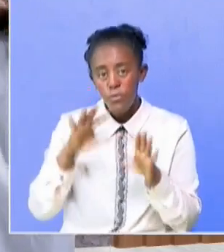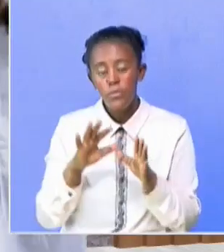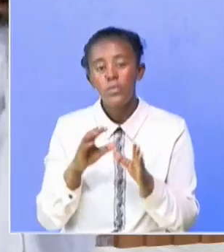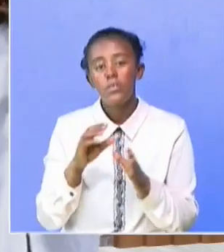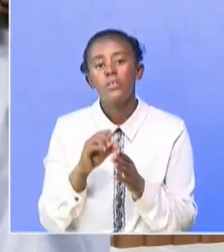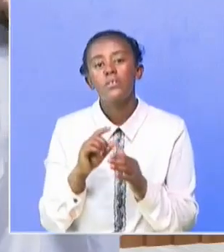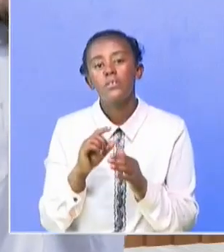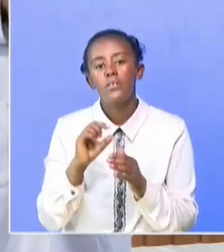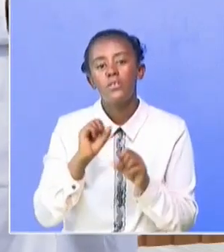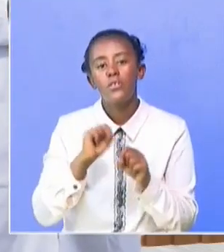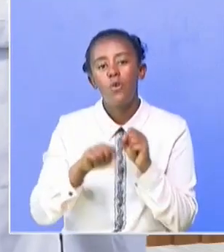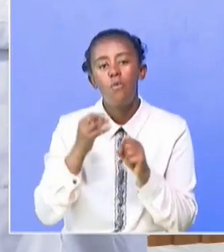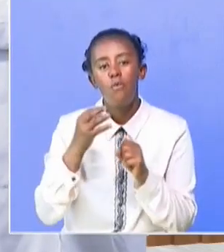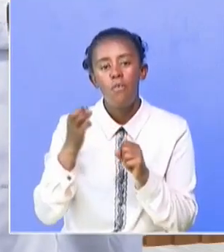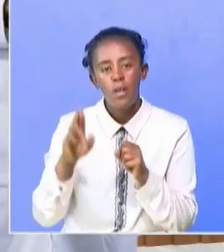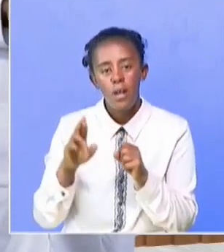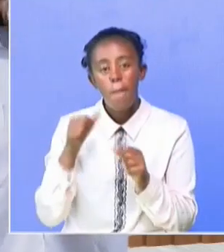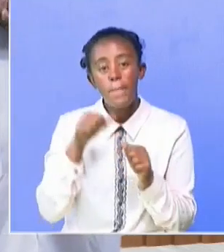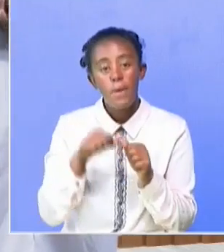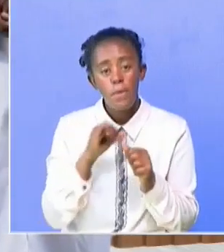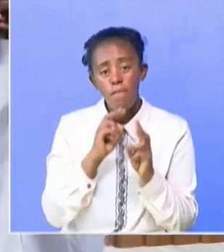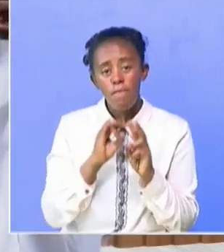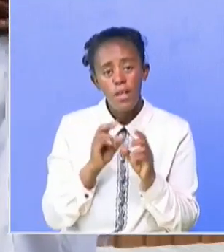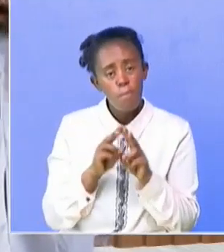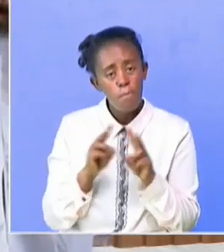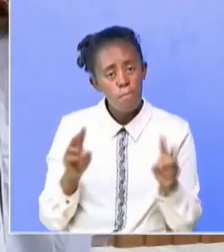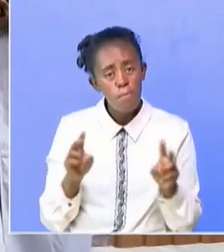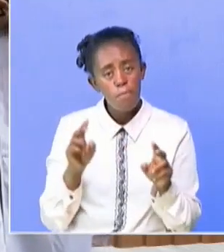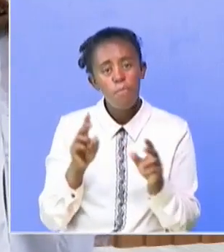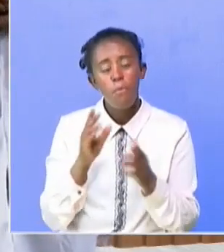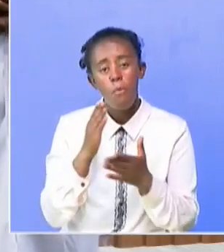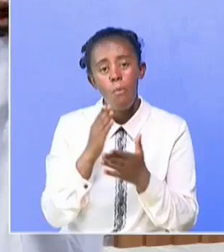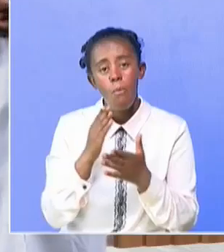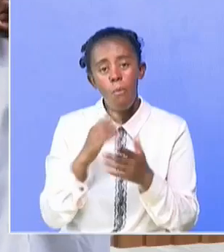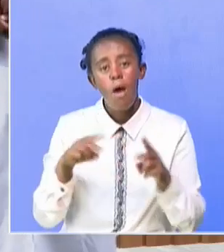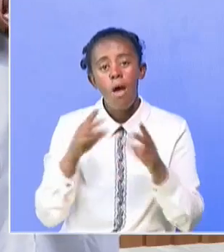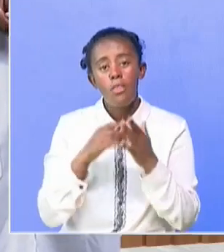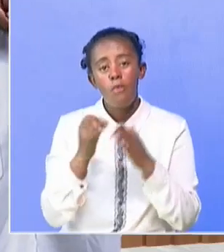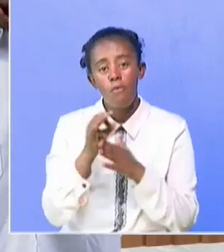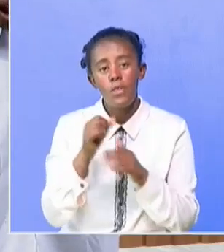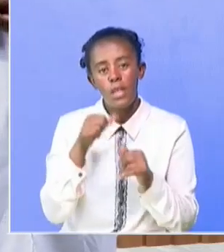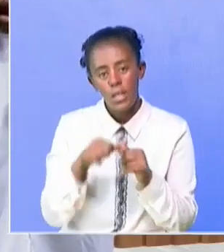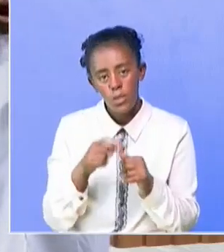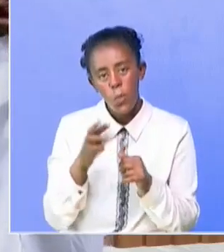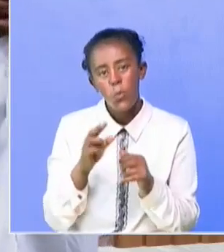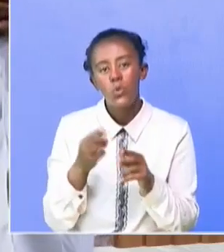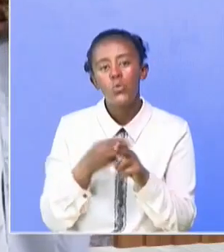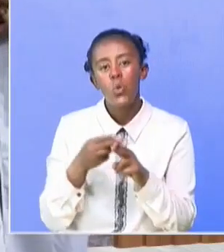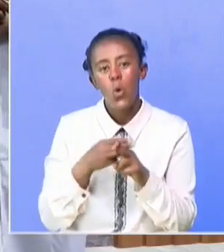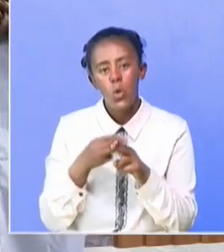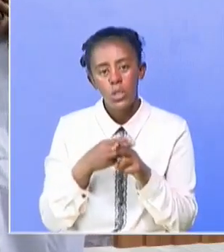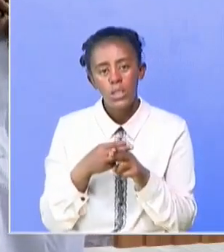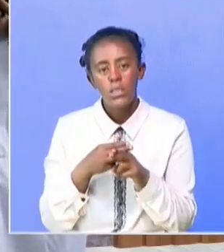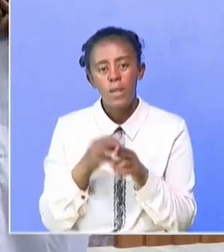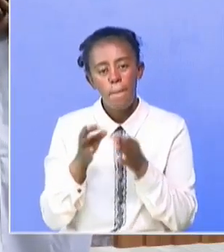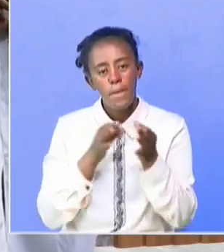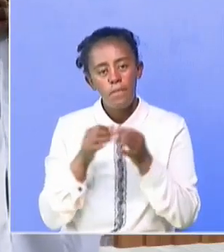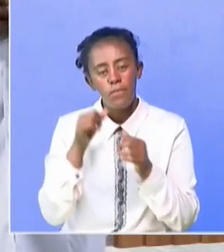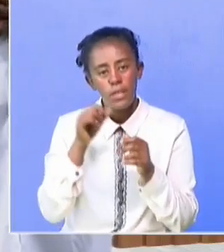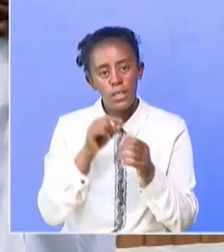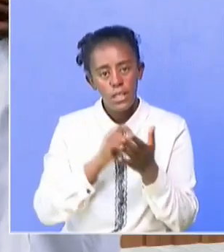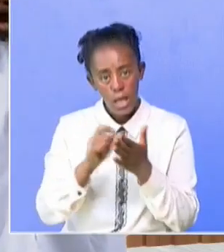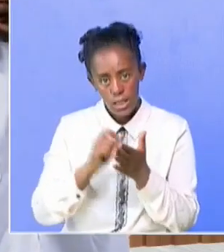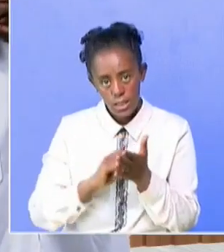far, a memo is a very important part of a text or a short, brief text. It's